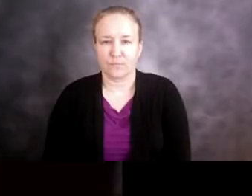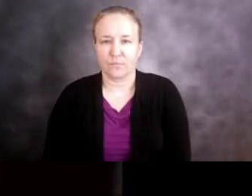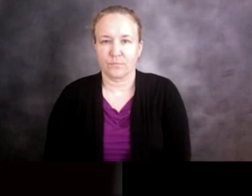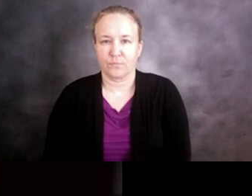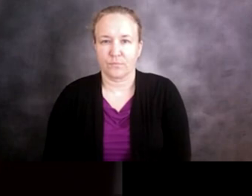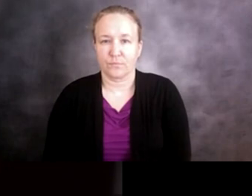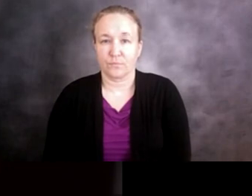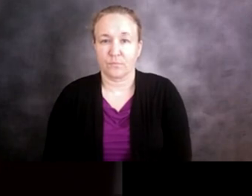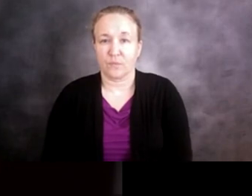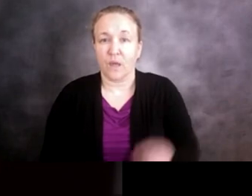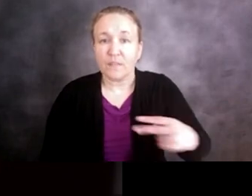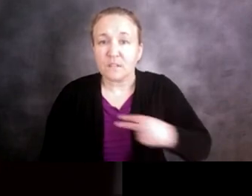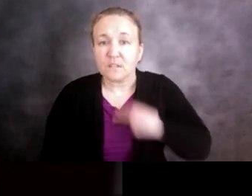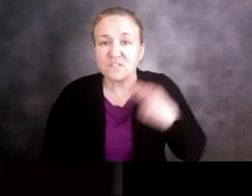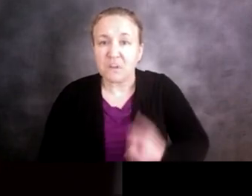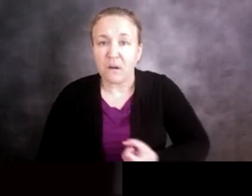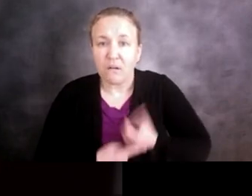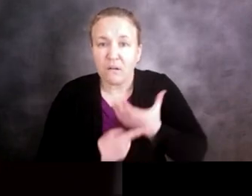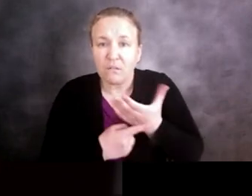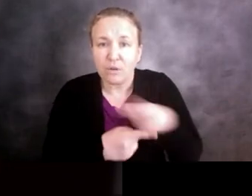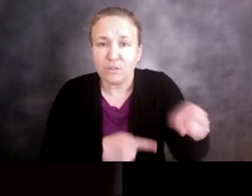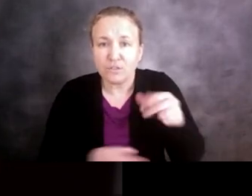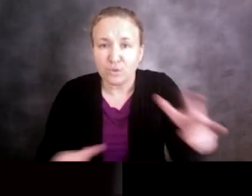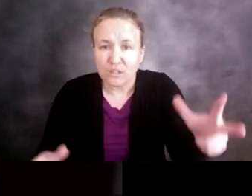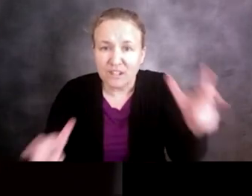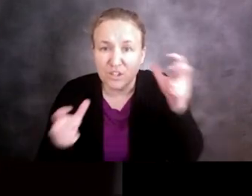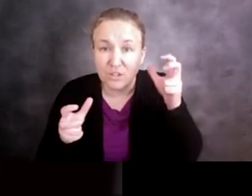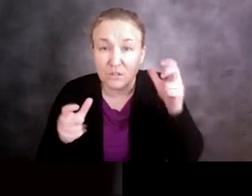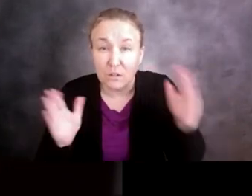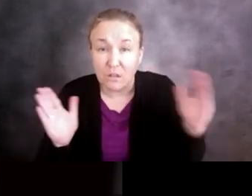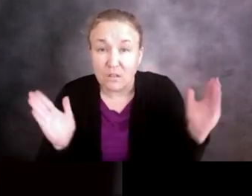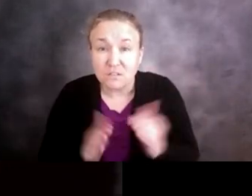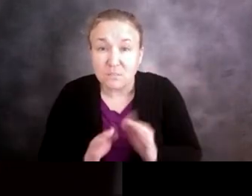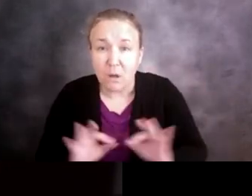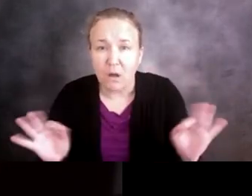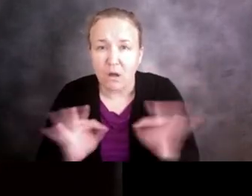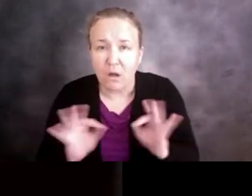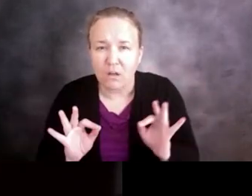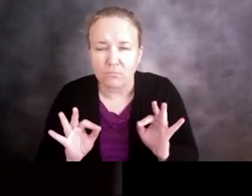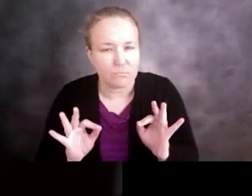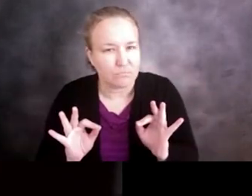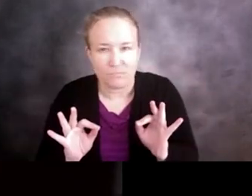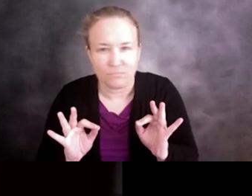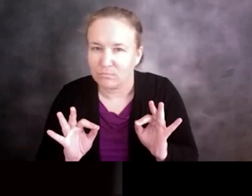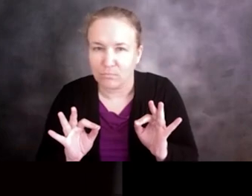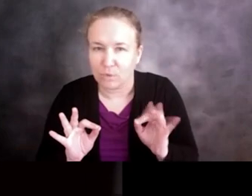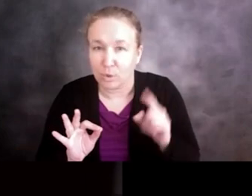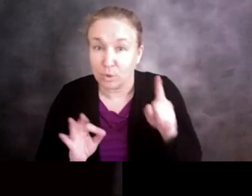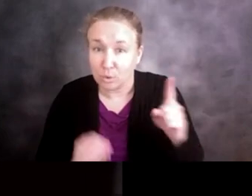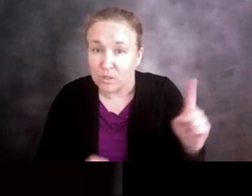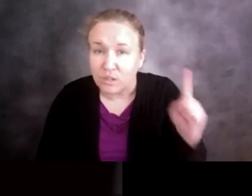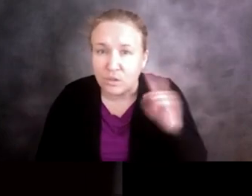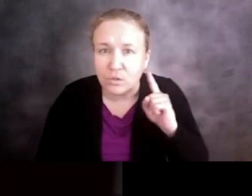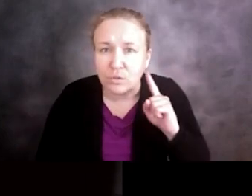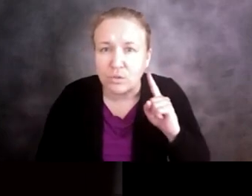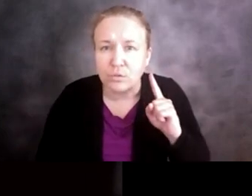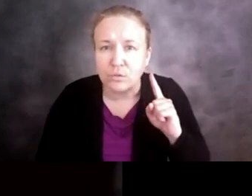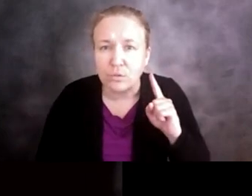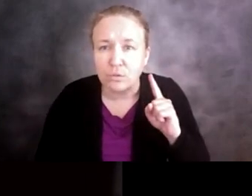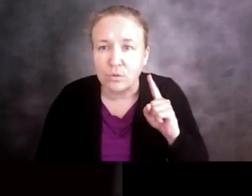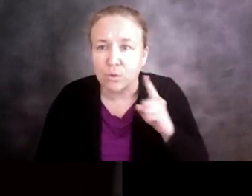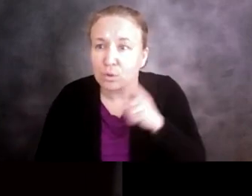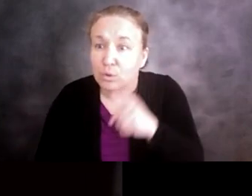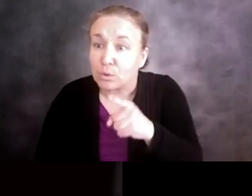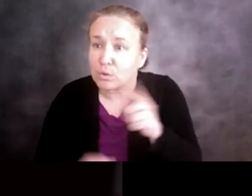This is not a small voice you hear. You hear?